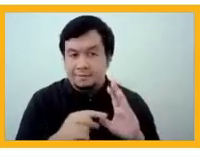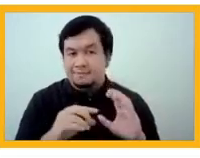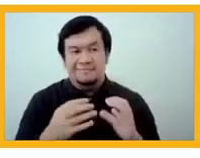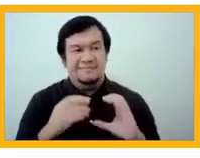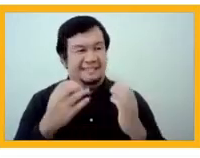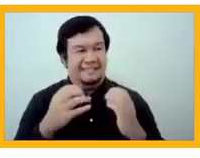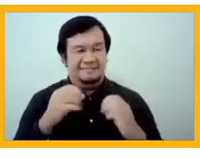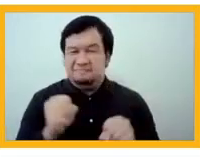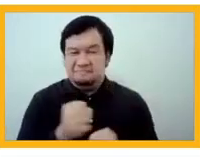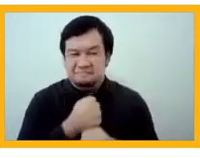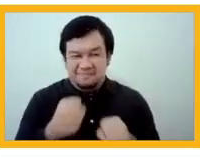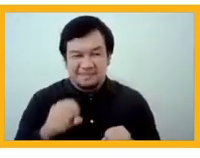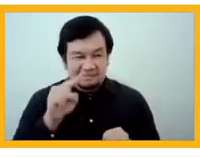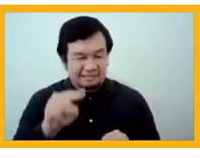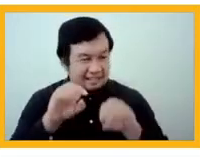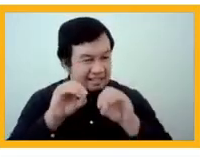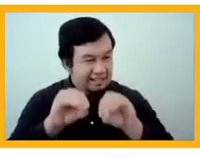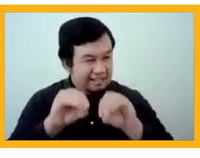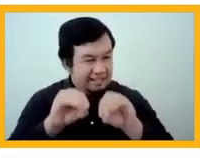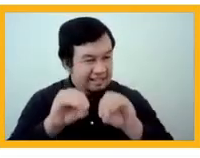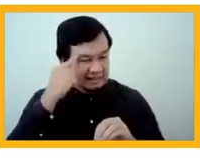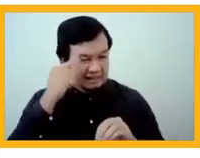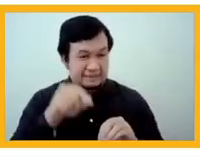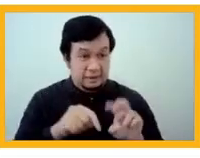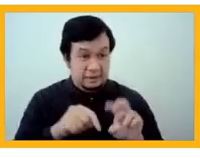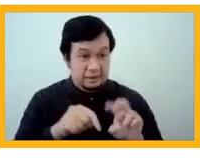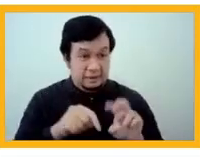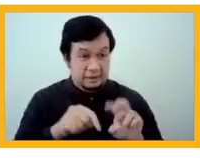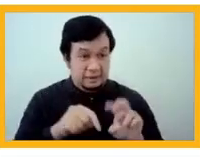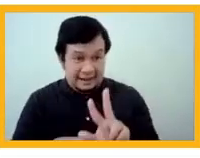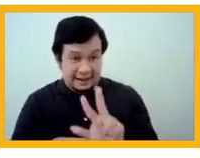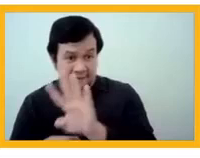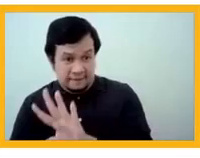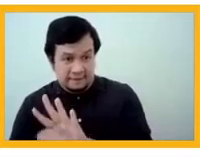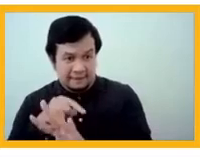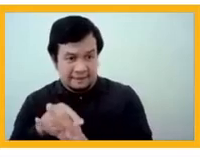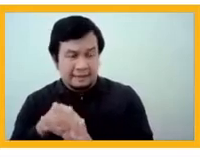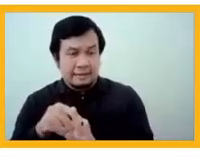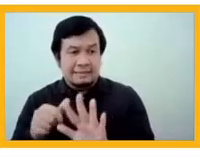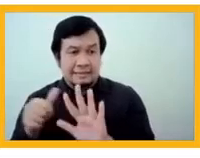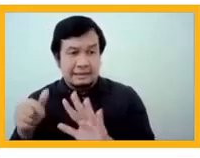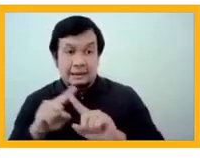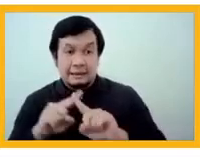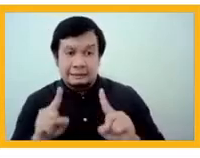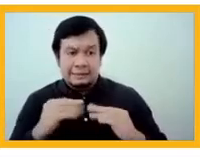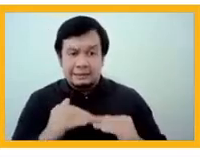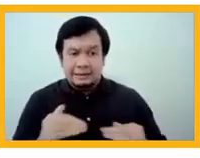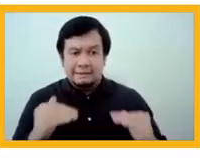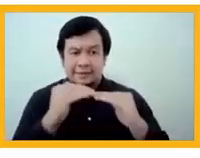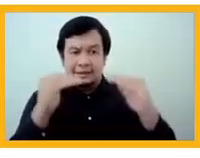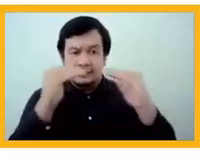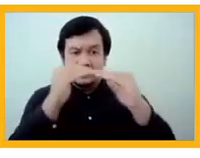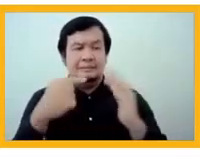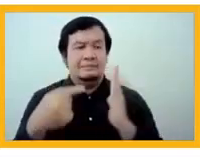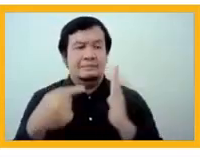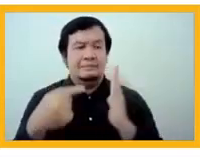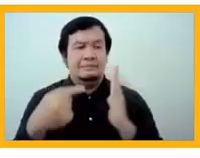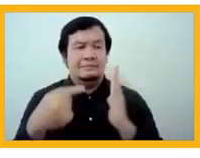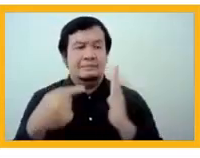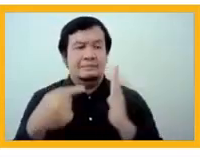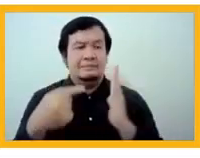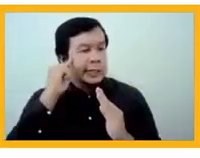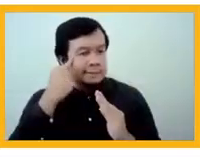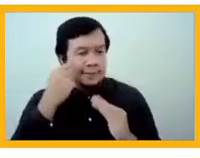5, and 6 grade level. But that's what the system is allowing you to do. And that in turn explains why you see such